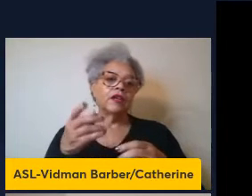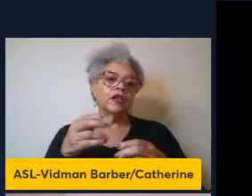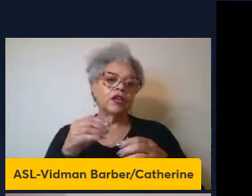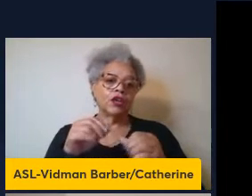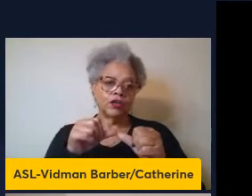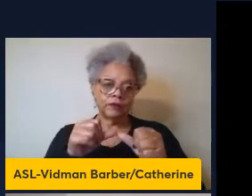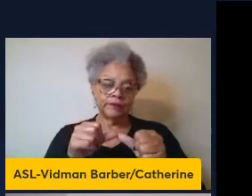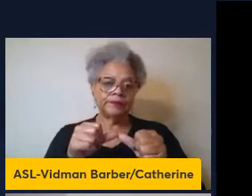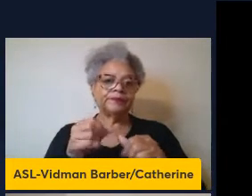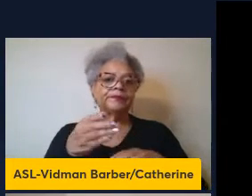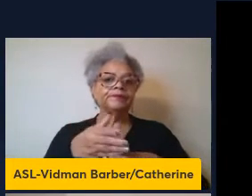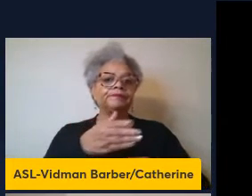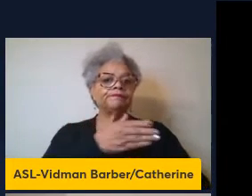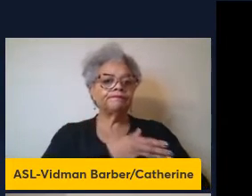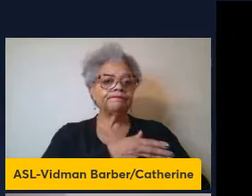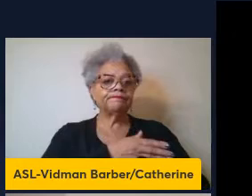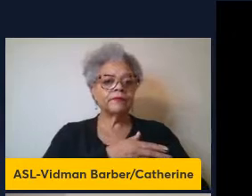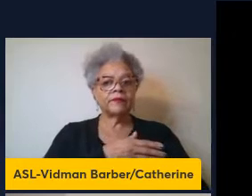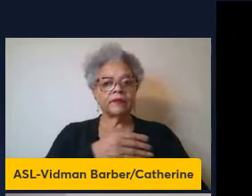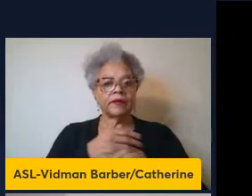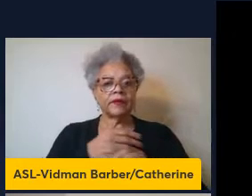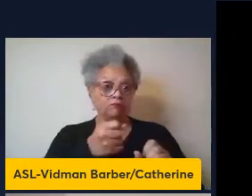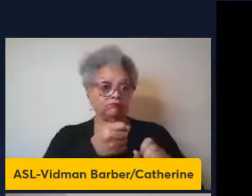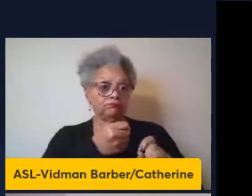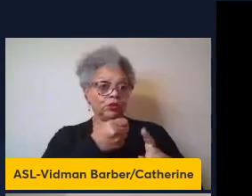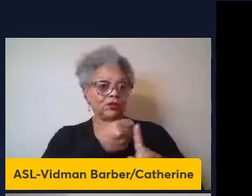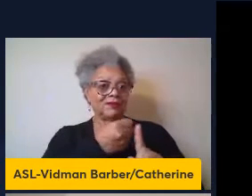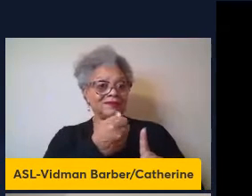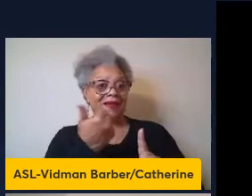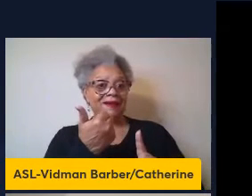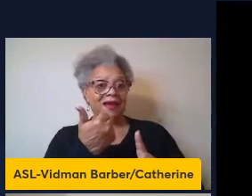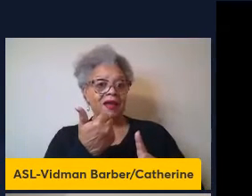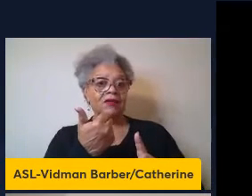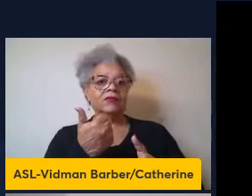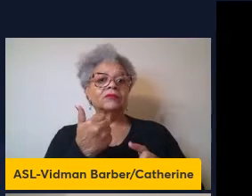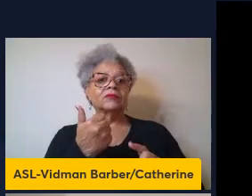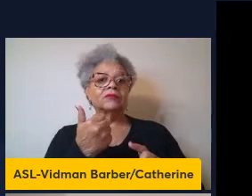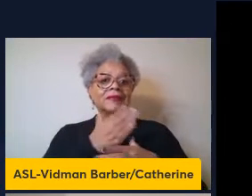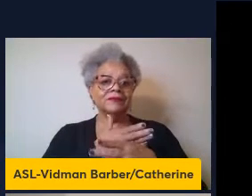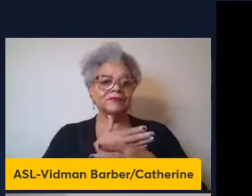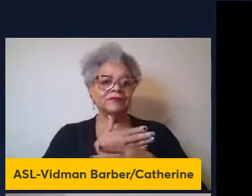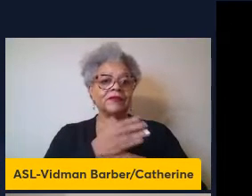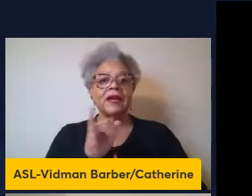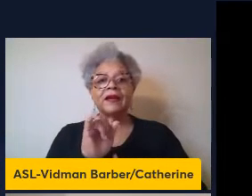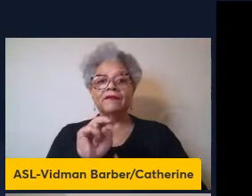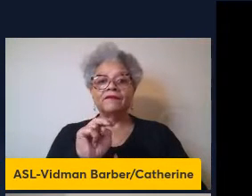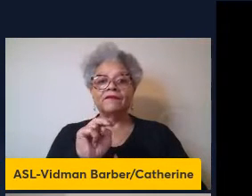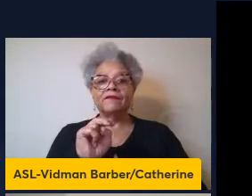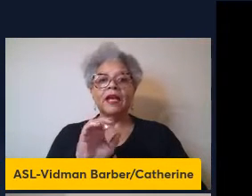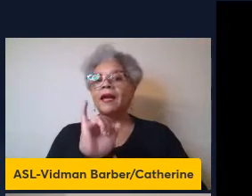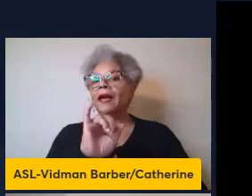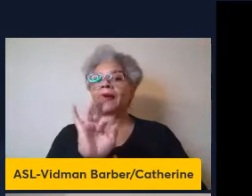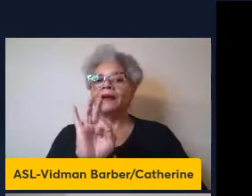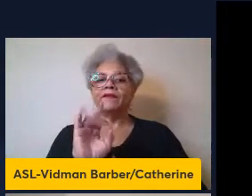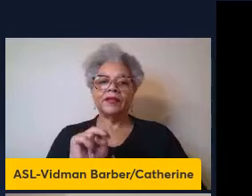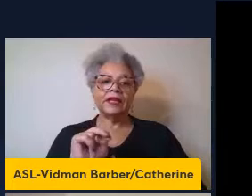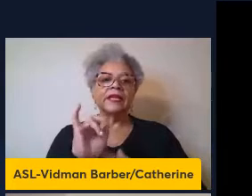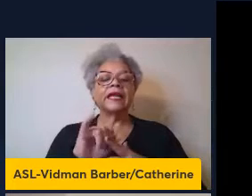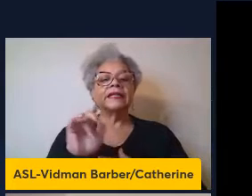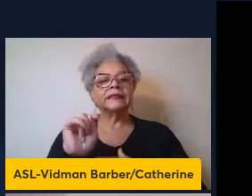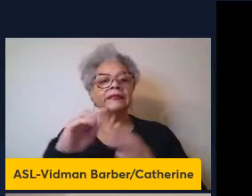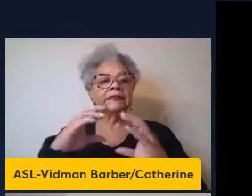And if you knock certain components within T cells, so interferon gamma, or TNF, in T cells, it also results in